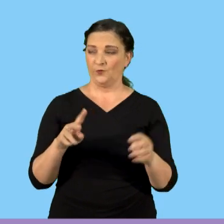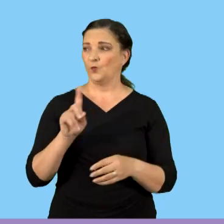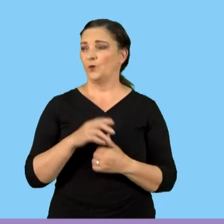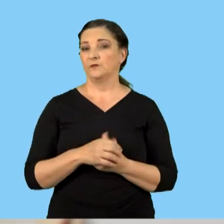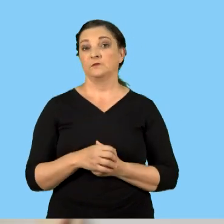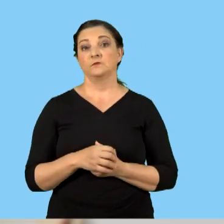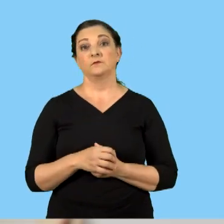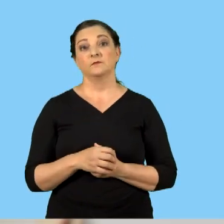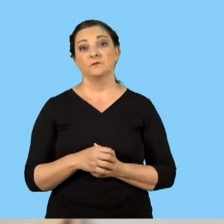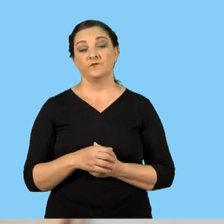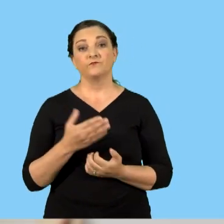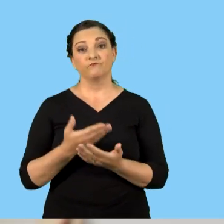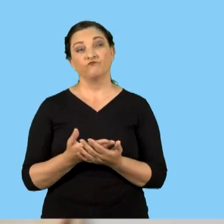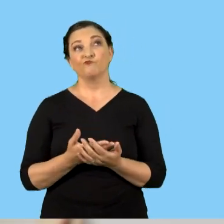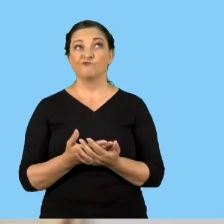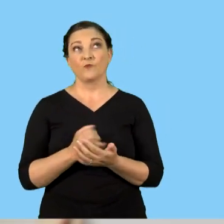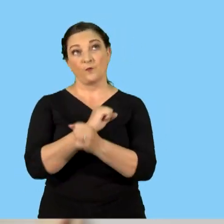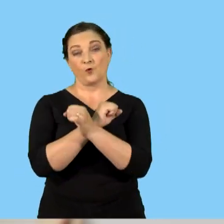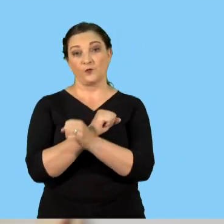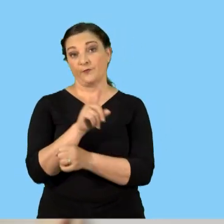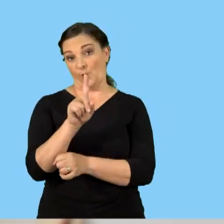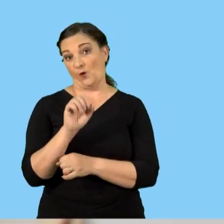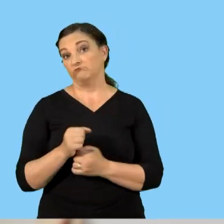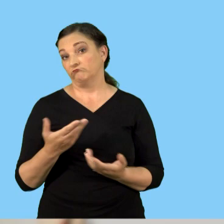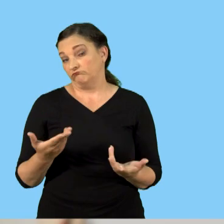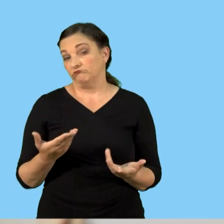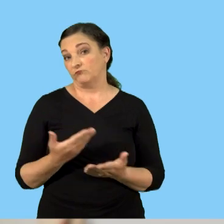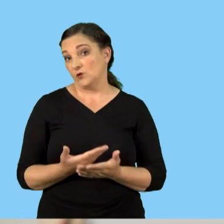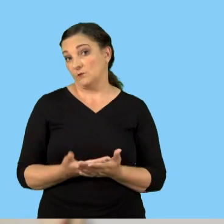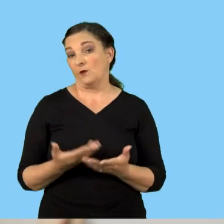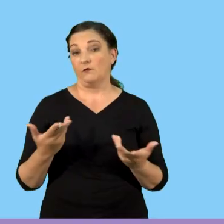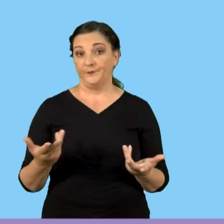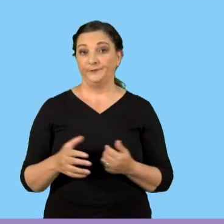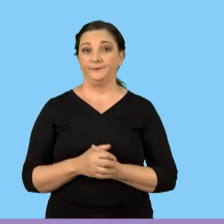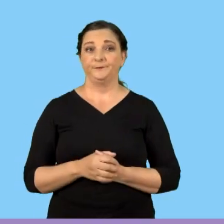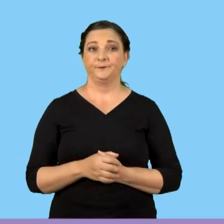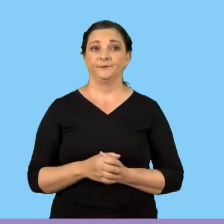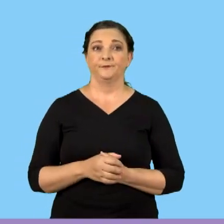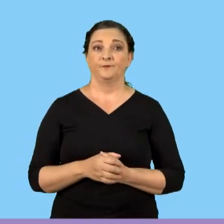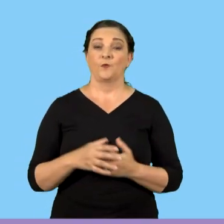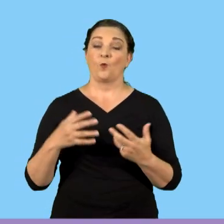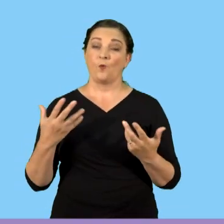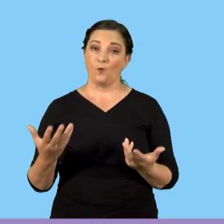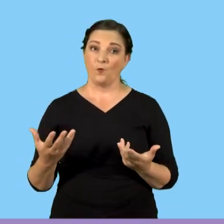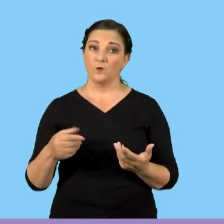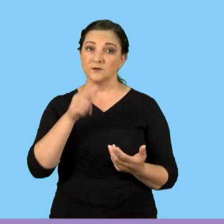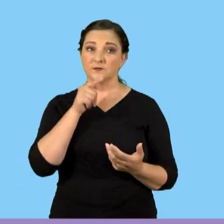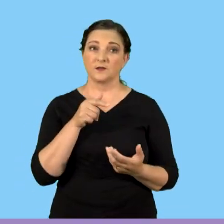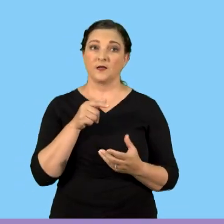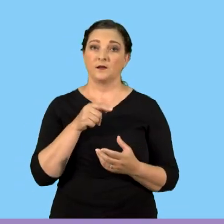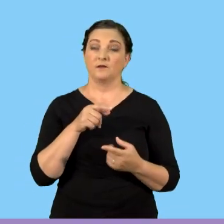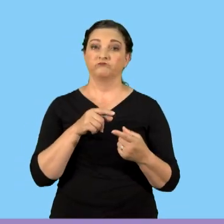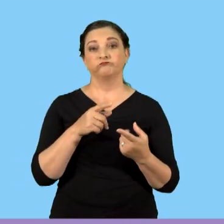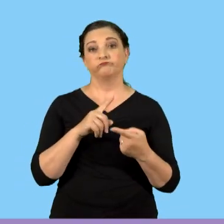there? We can say we multiplied by 1. That could be a possibility, but we can also say that